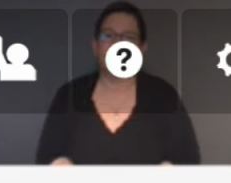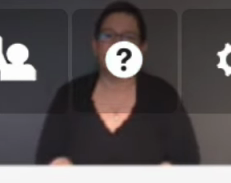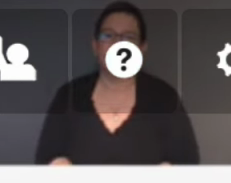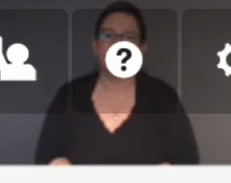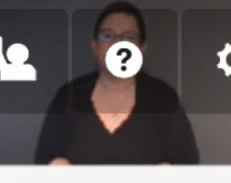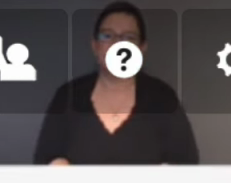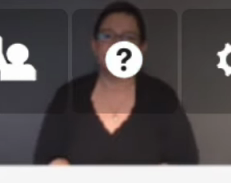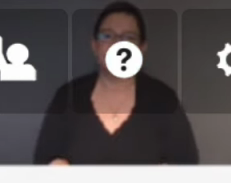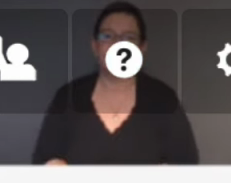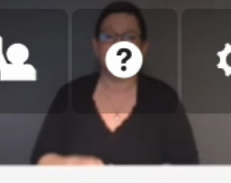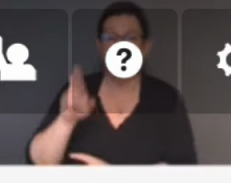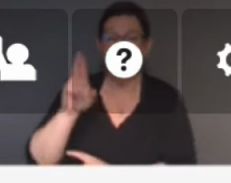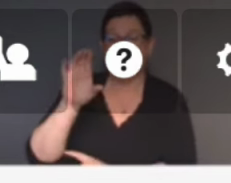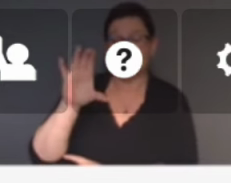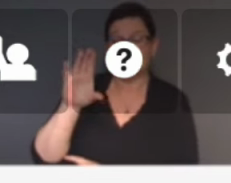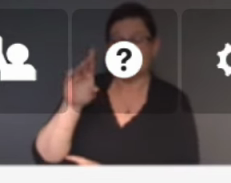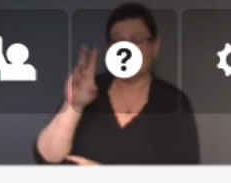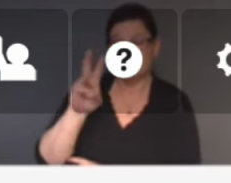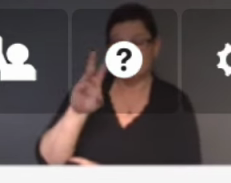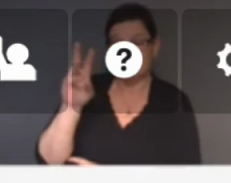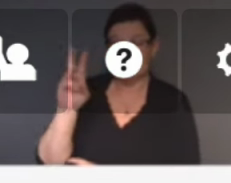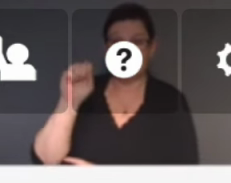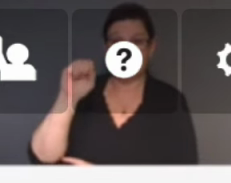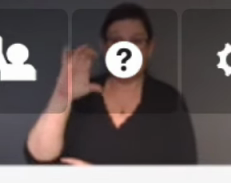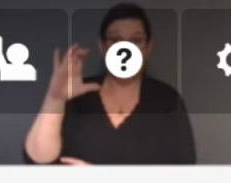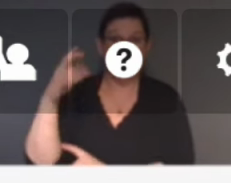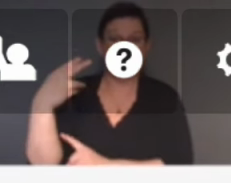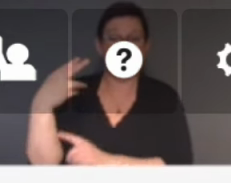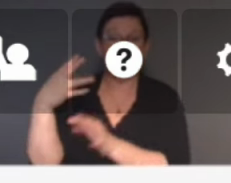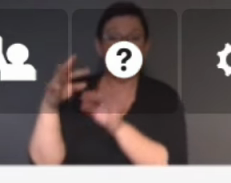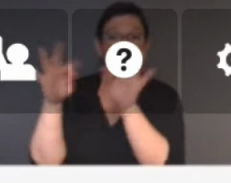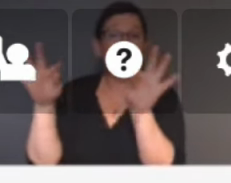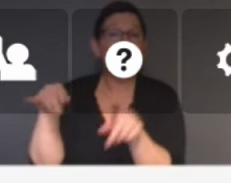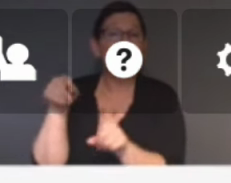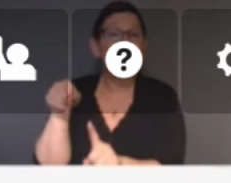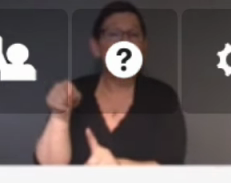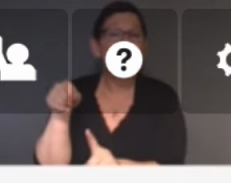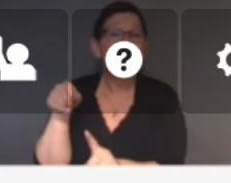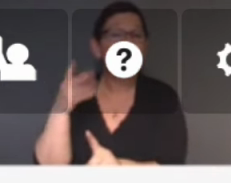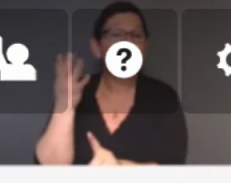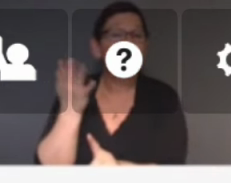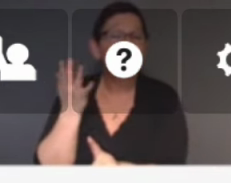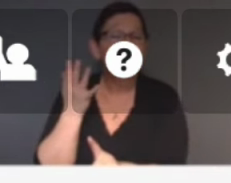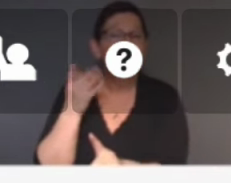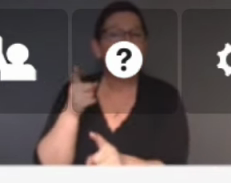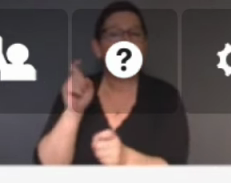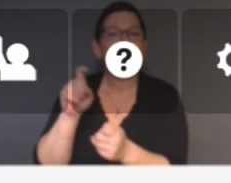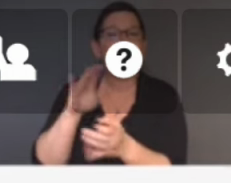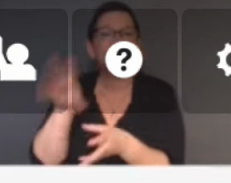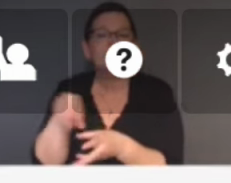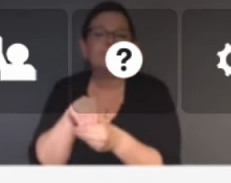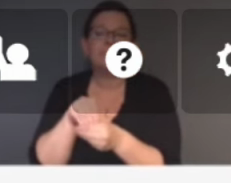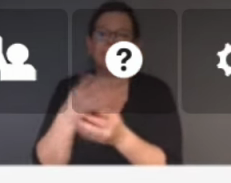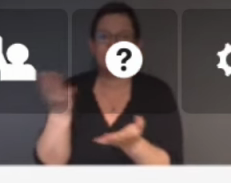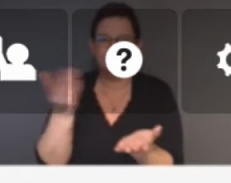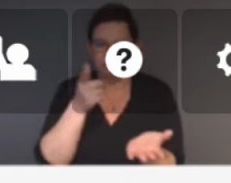RC66SCH, you will have to include information about your and your spouse or common law